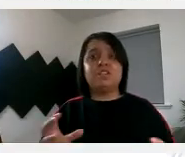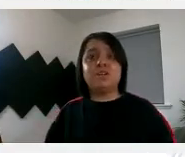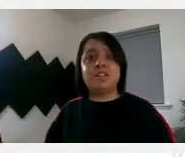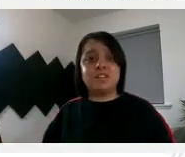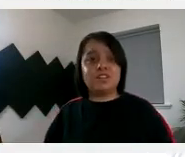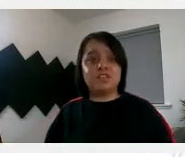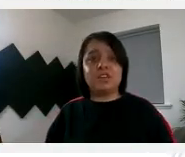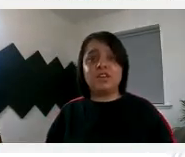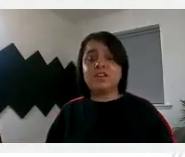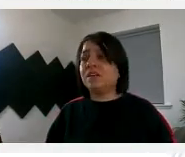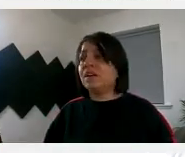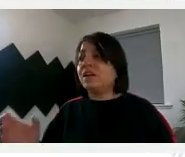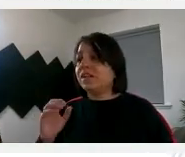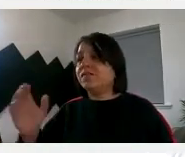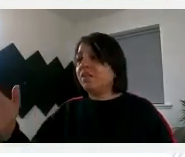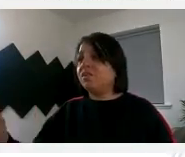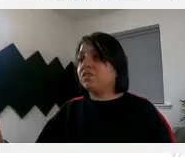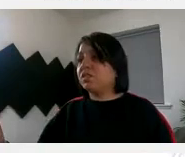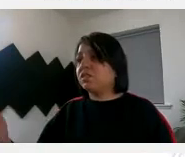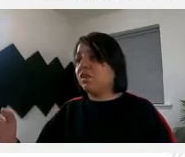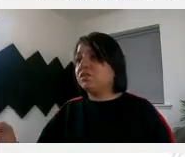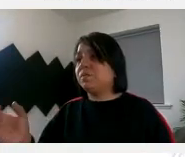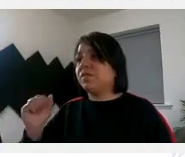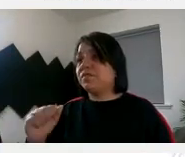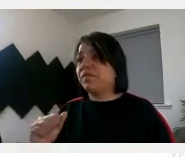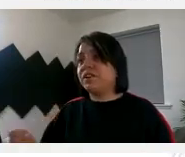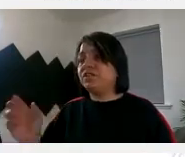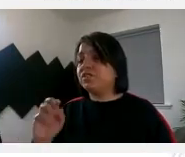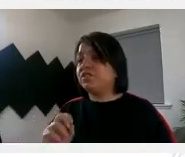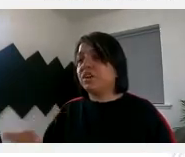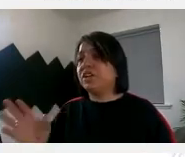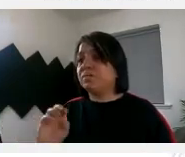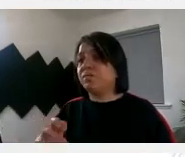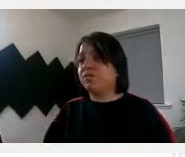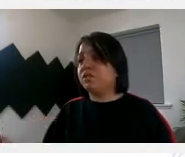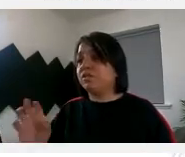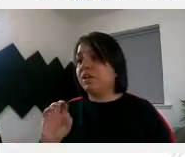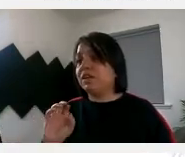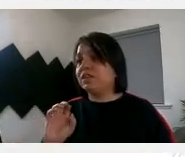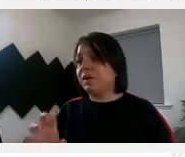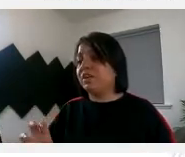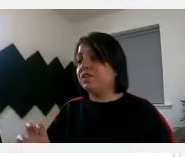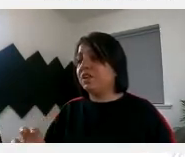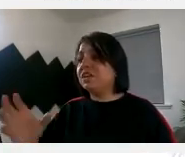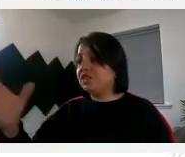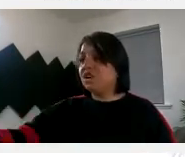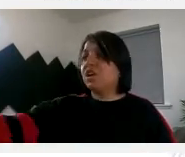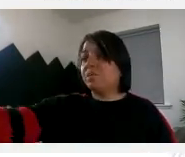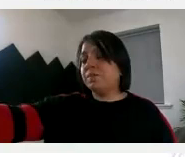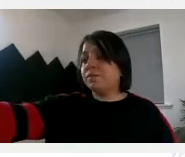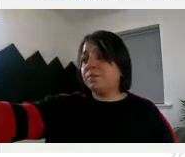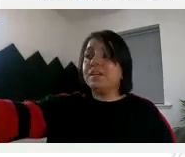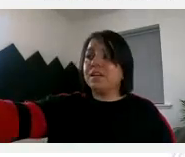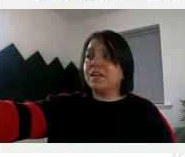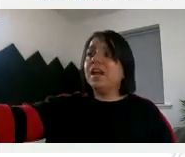and 20th century. Then followed closely by French, Chinese, Portugal, and Spanish. Still a lot of